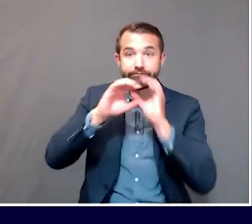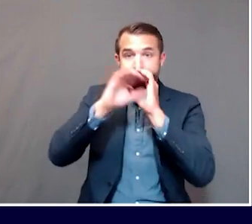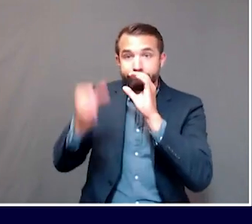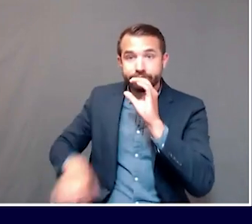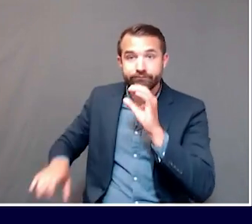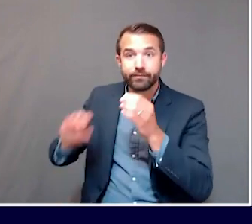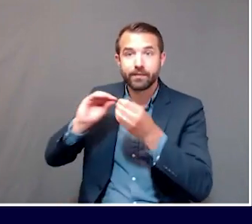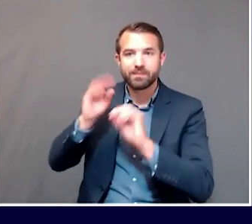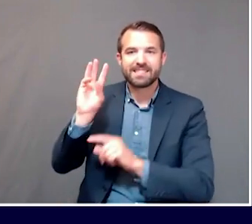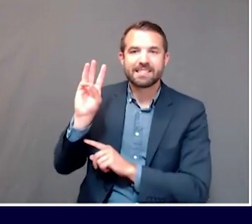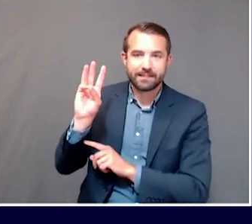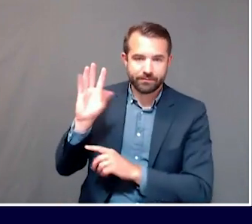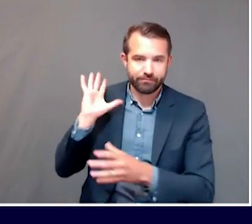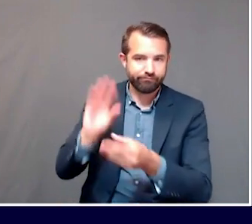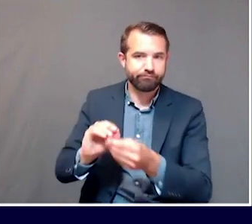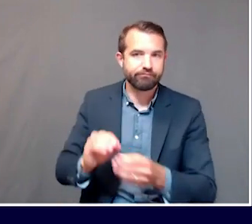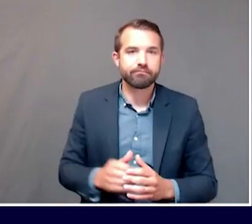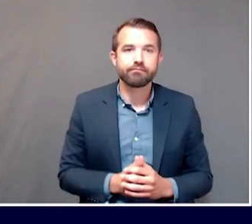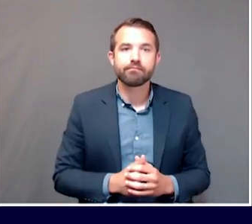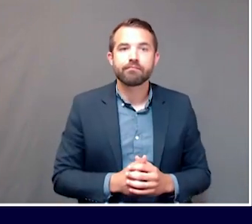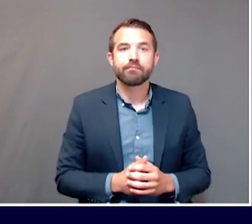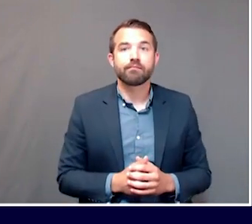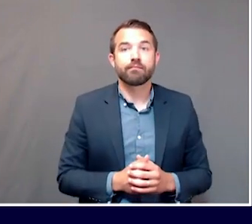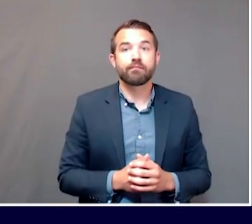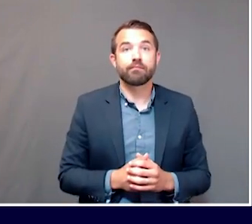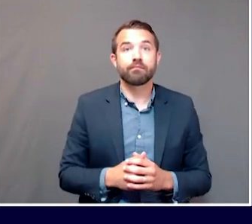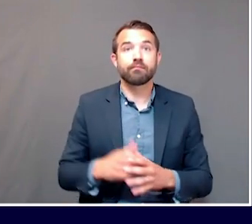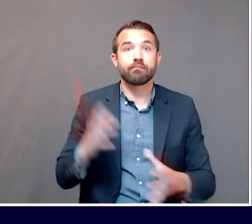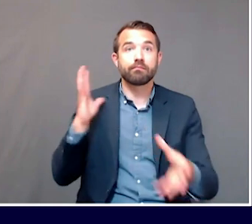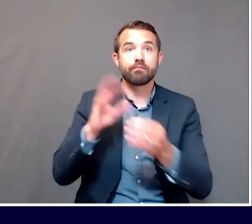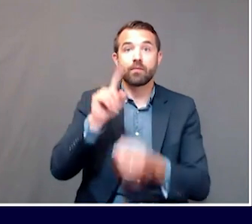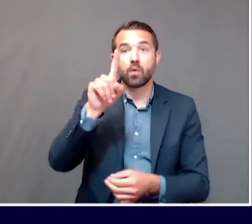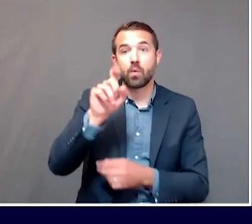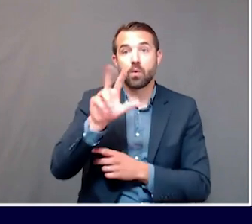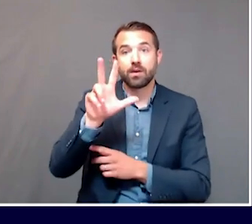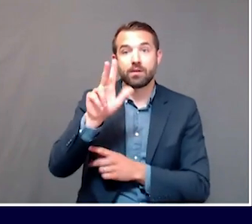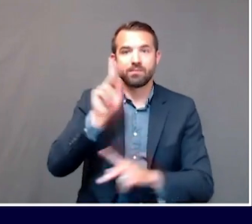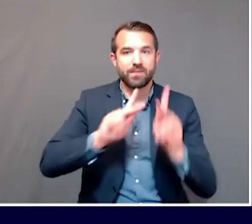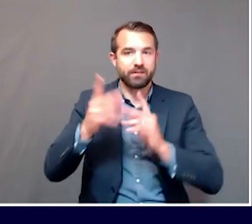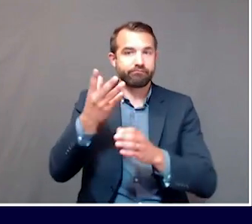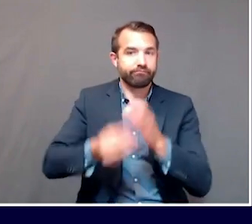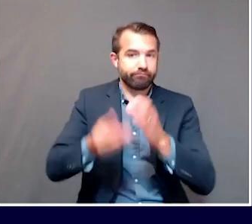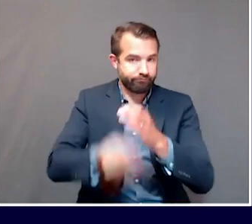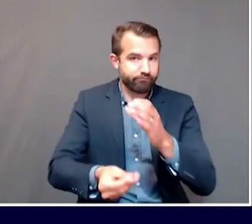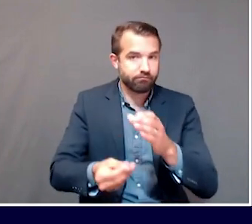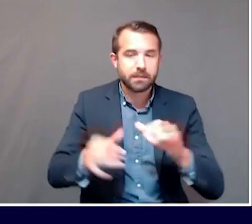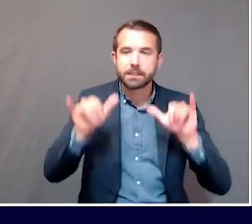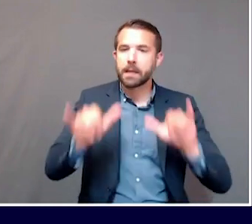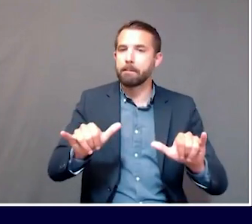been 103 individuals who have passed away with COVID-19 in Maine and